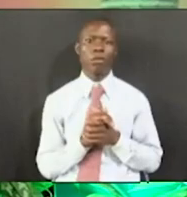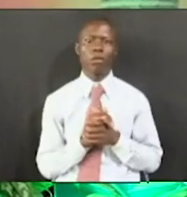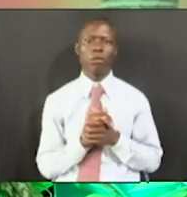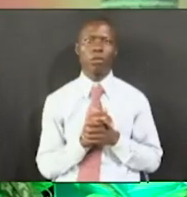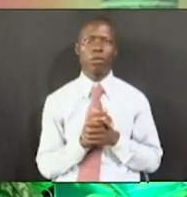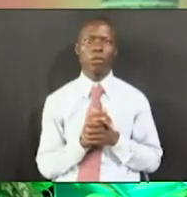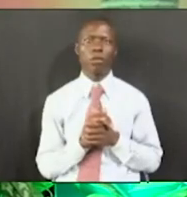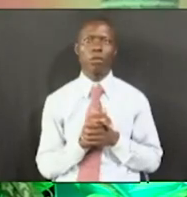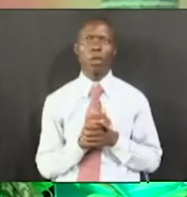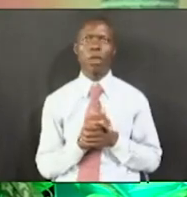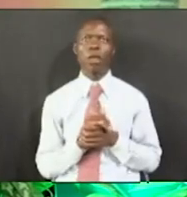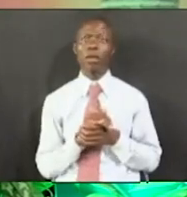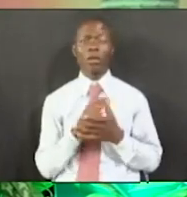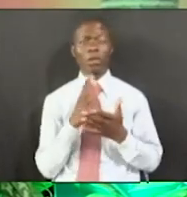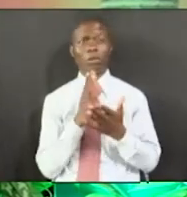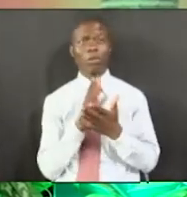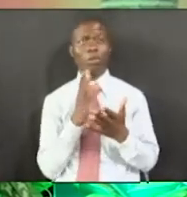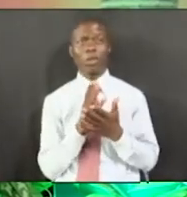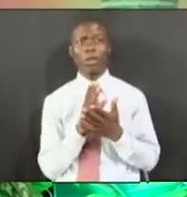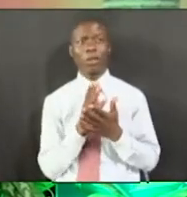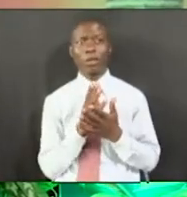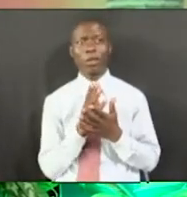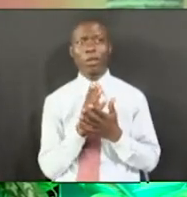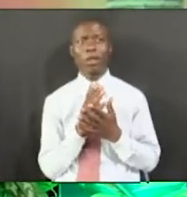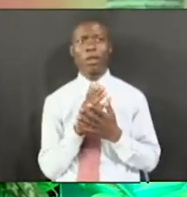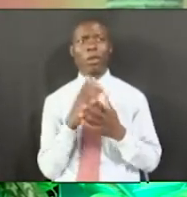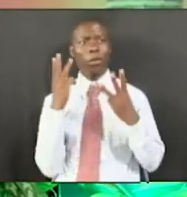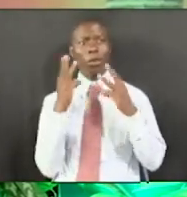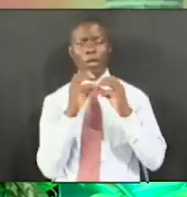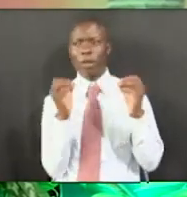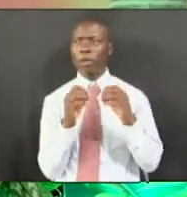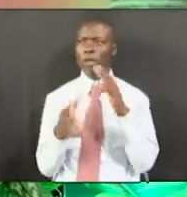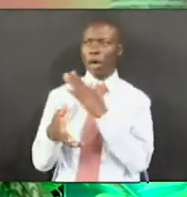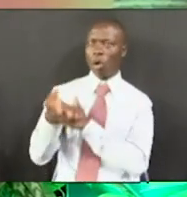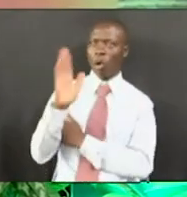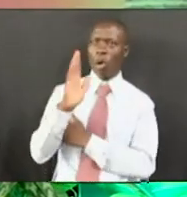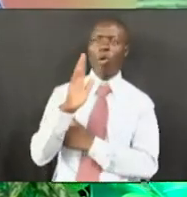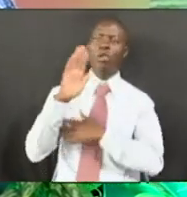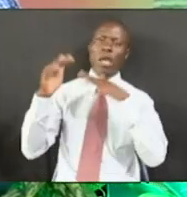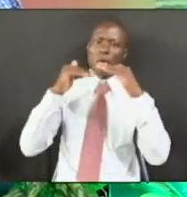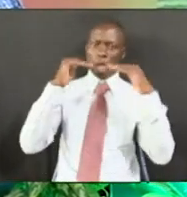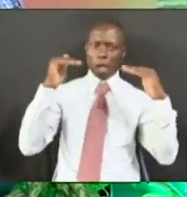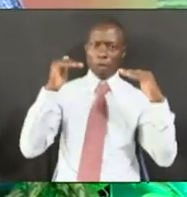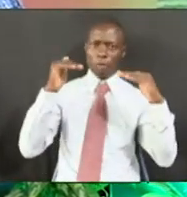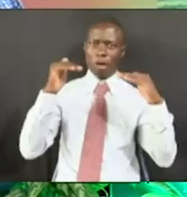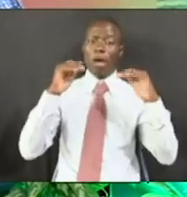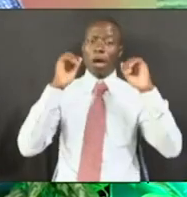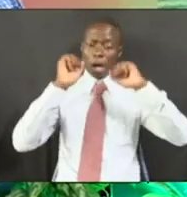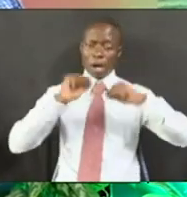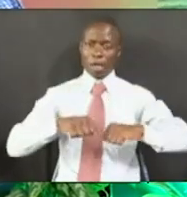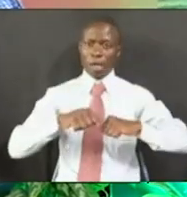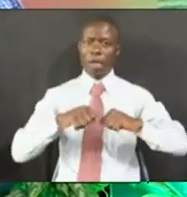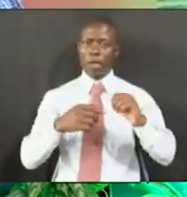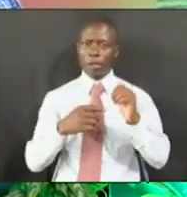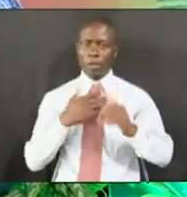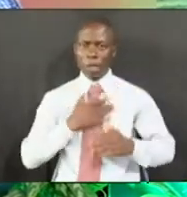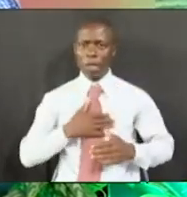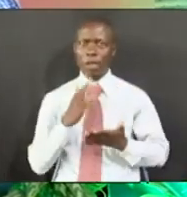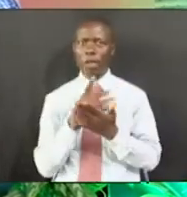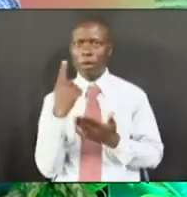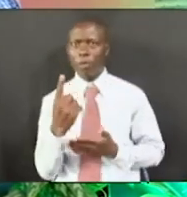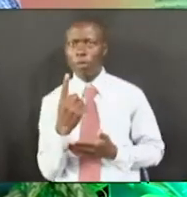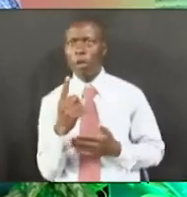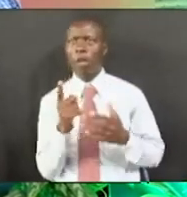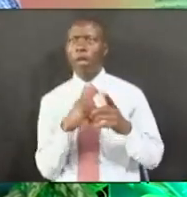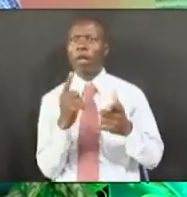This is too heavy for you. There's a God in heaven who can raise someone before you are converted. God can make